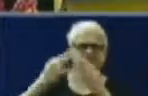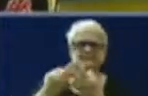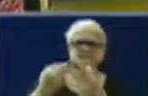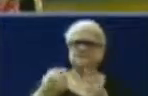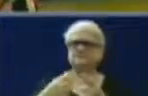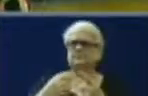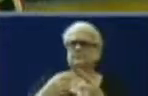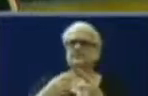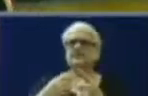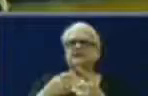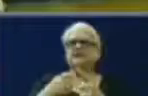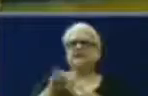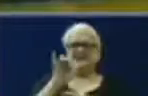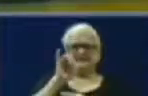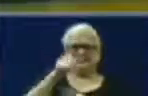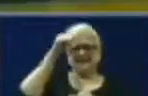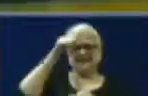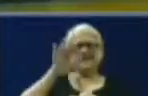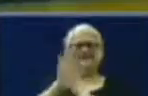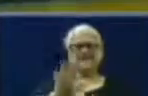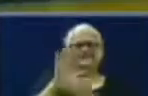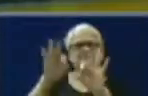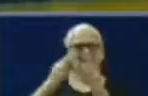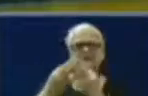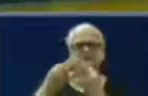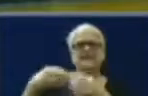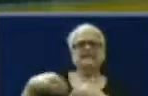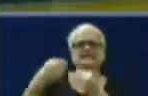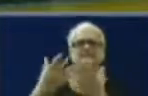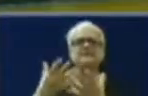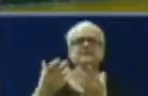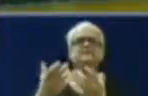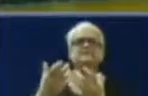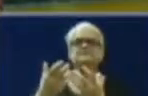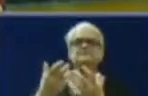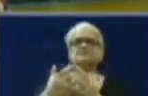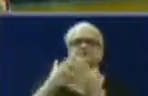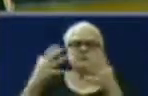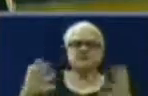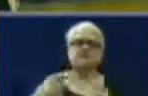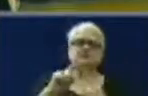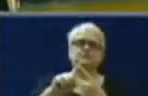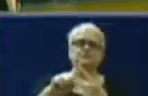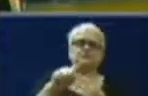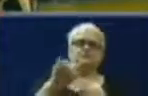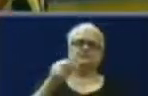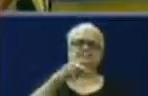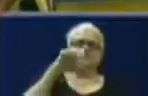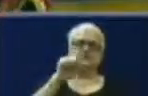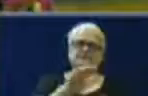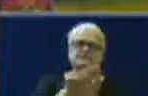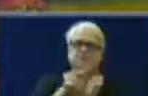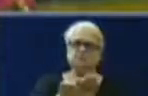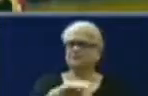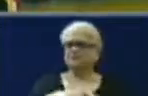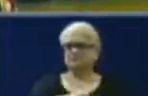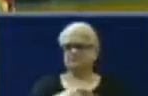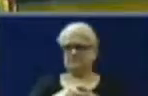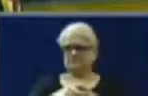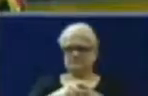leadership for JCPS in their award-winning schools. Recent accomplishments for Mr. Tyree include principaling